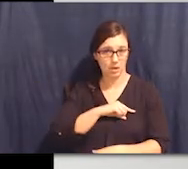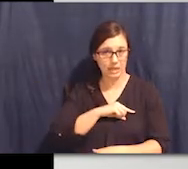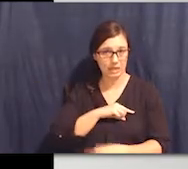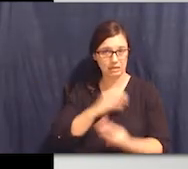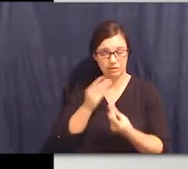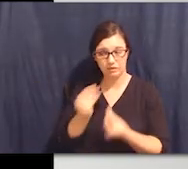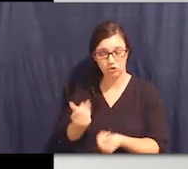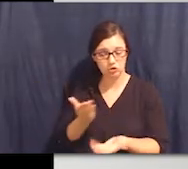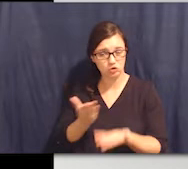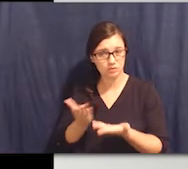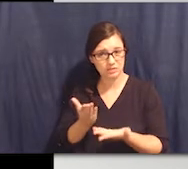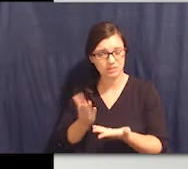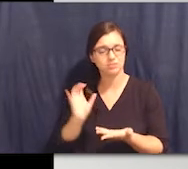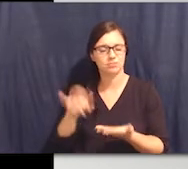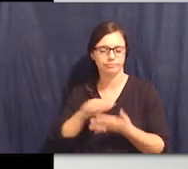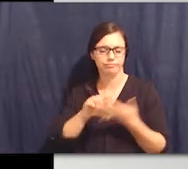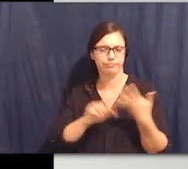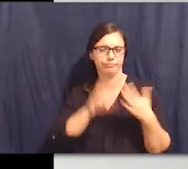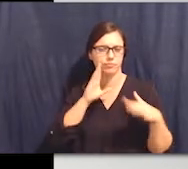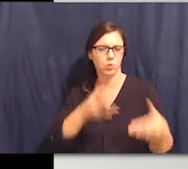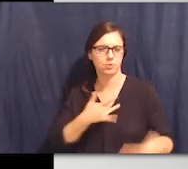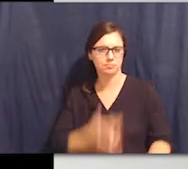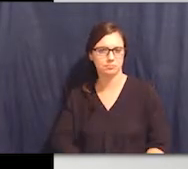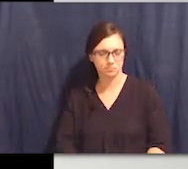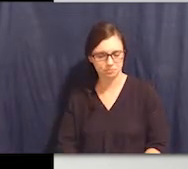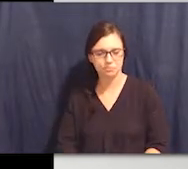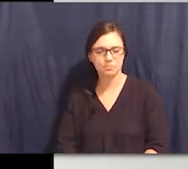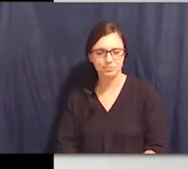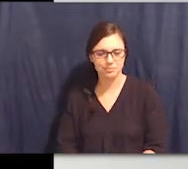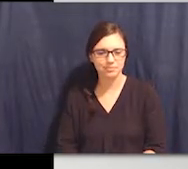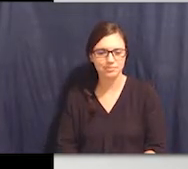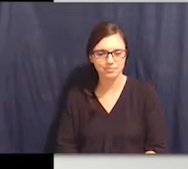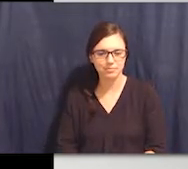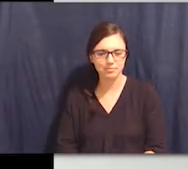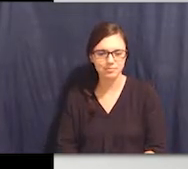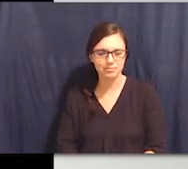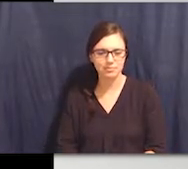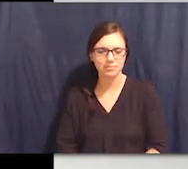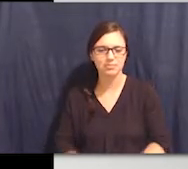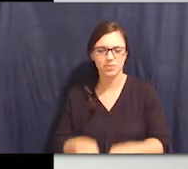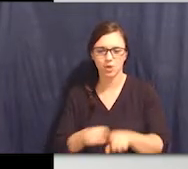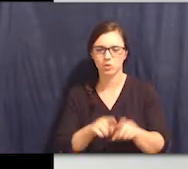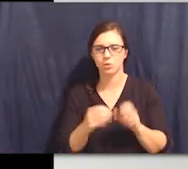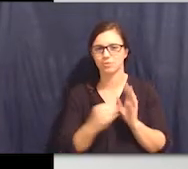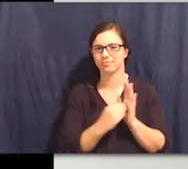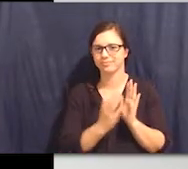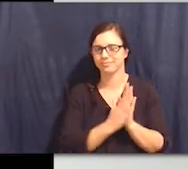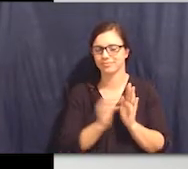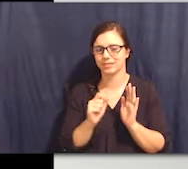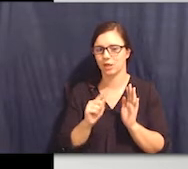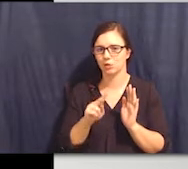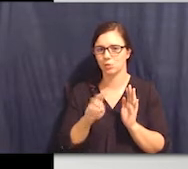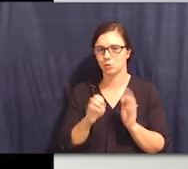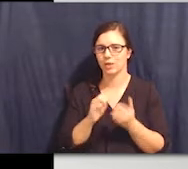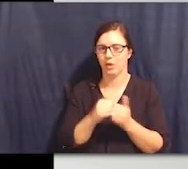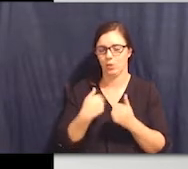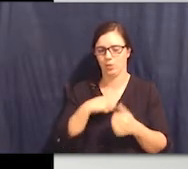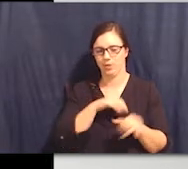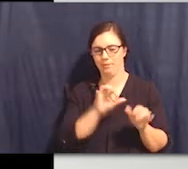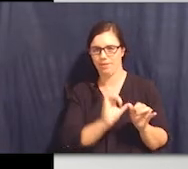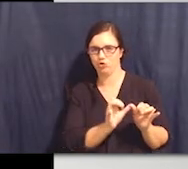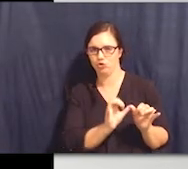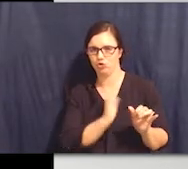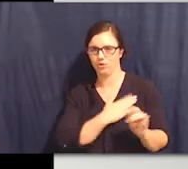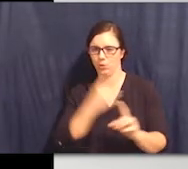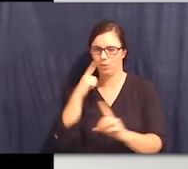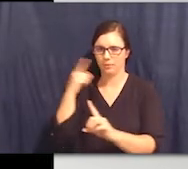and efficient services? So those are also outlined in statute, and those are how we measure how we're doing with the